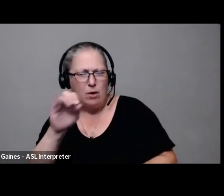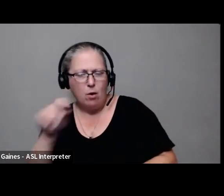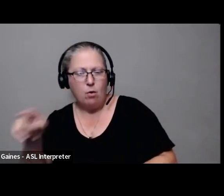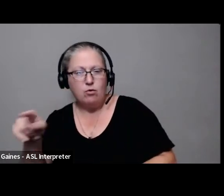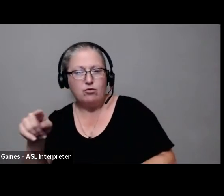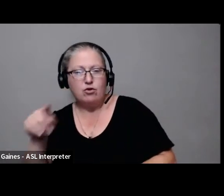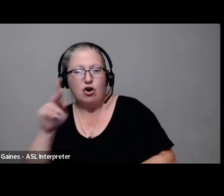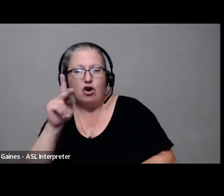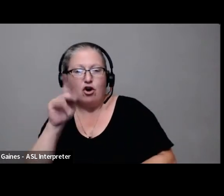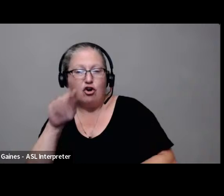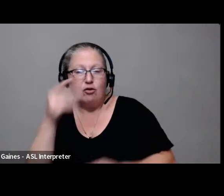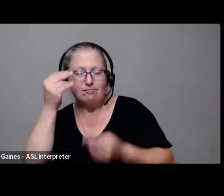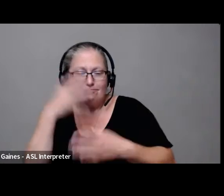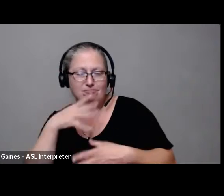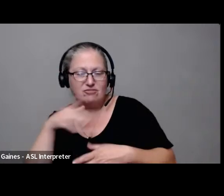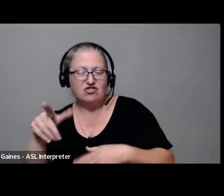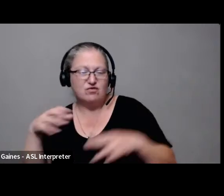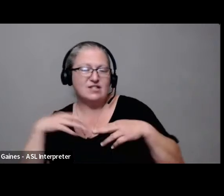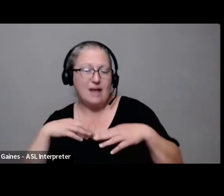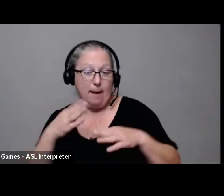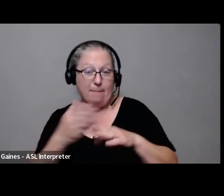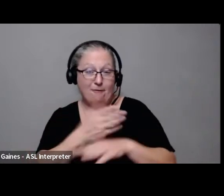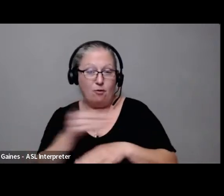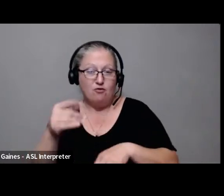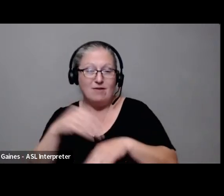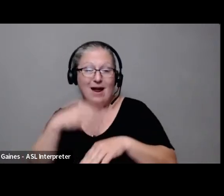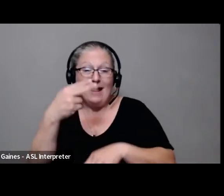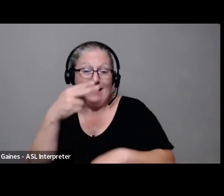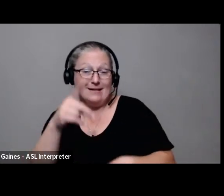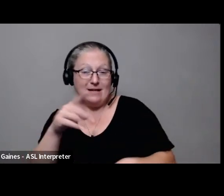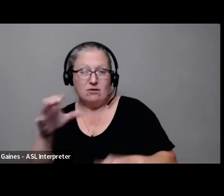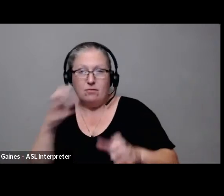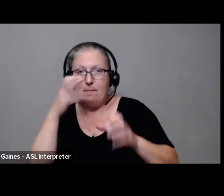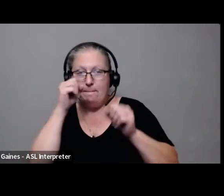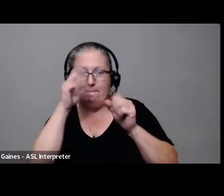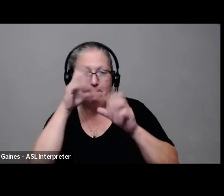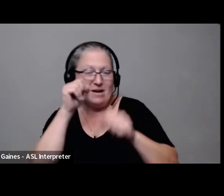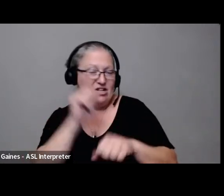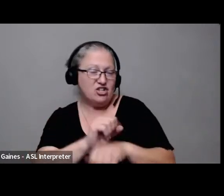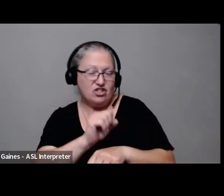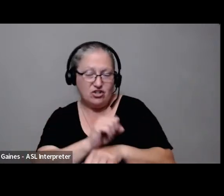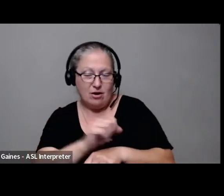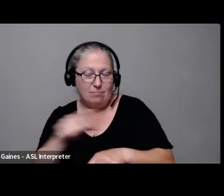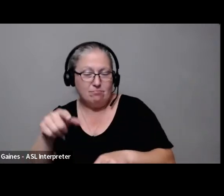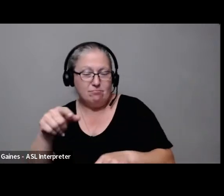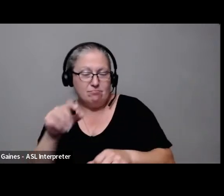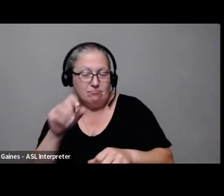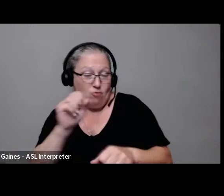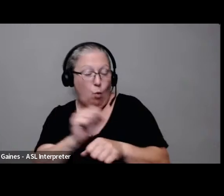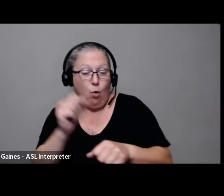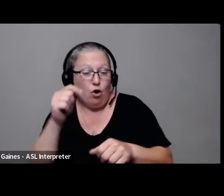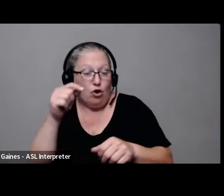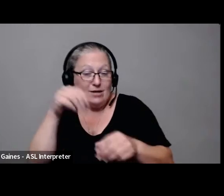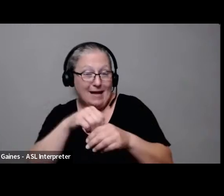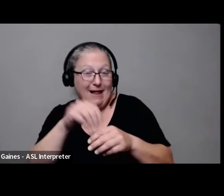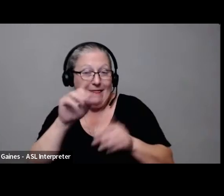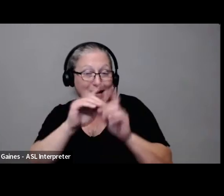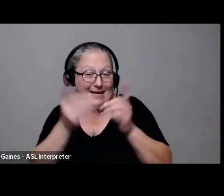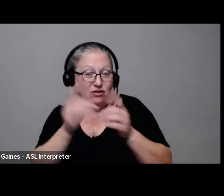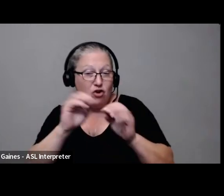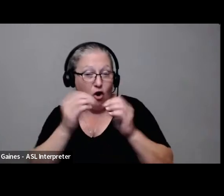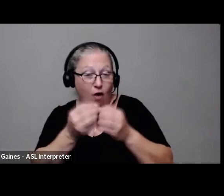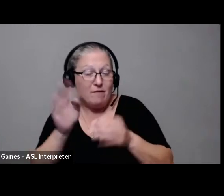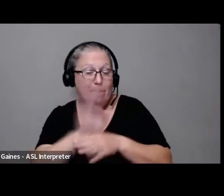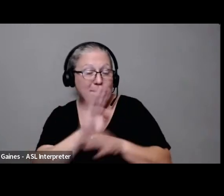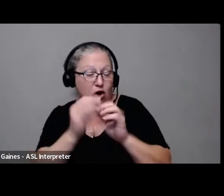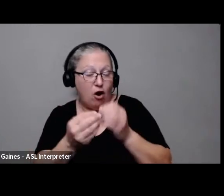she's retiring. Before she was at Hillsdale and did an amazing job at Hillsdale. She was in the district office and the business office, really supporting